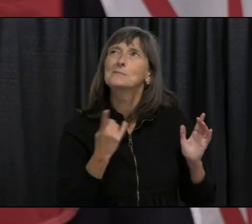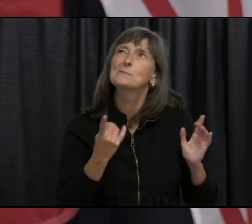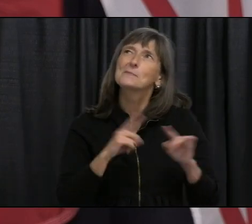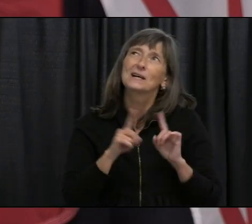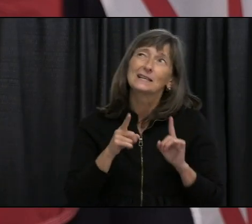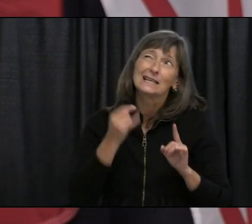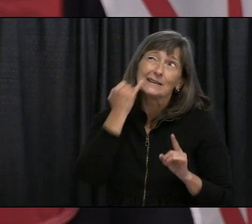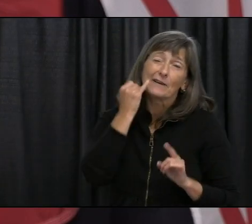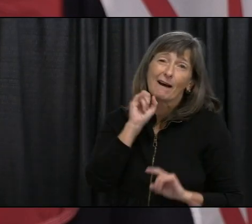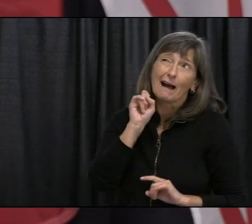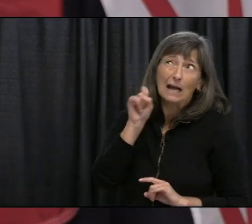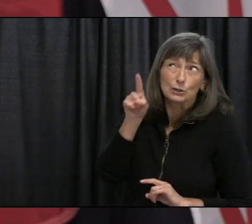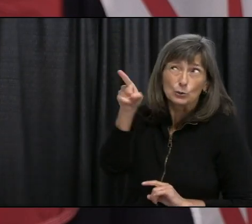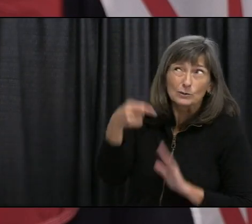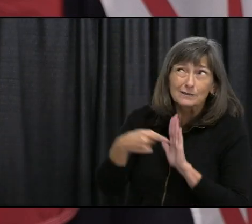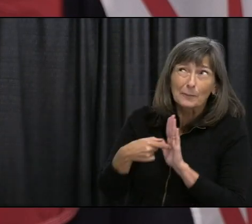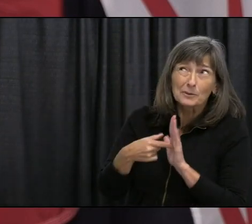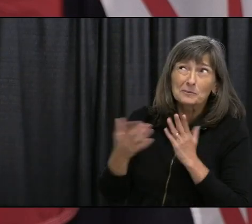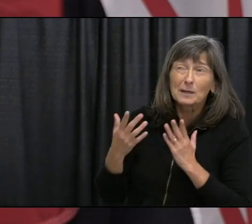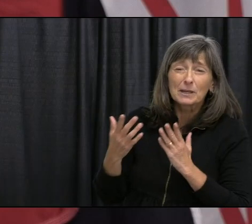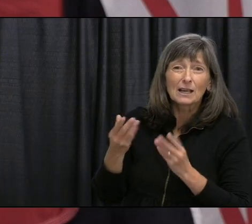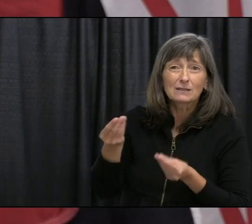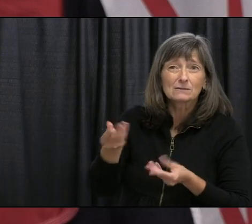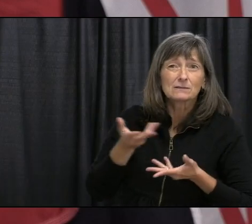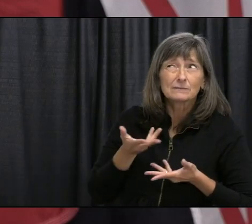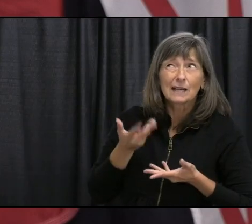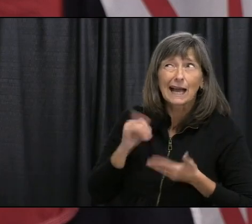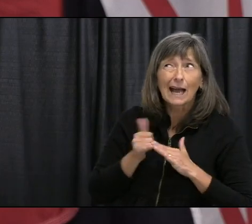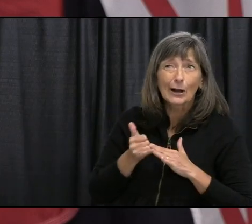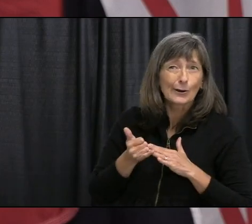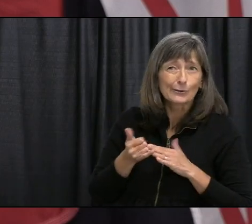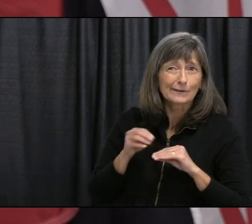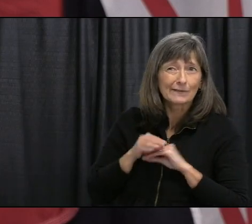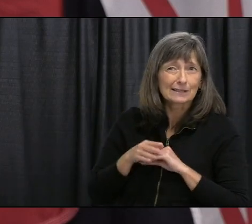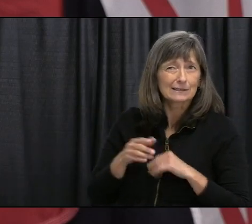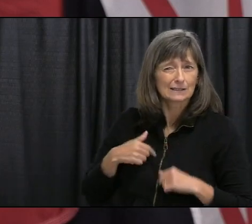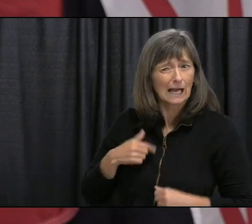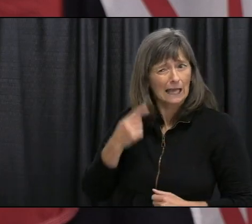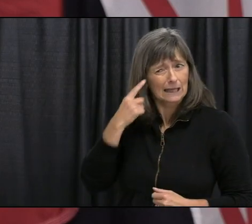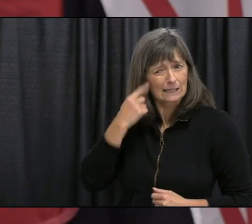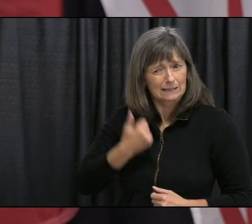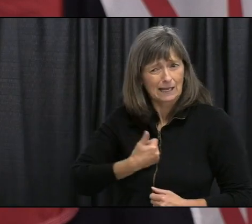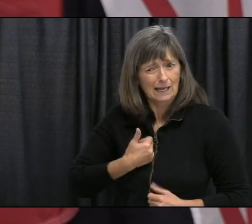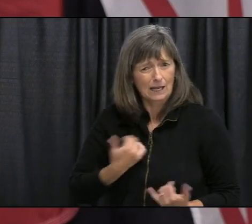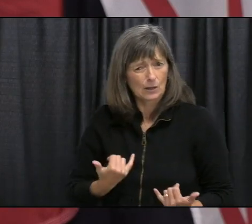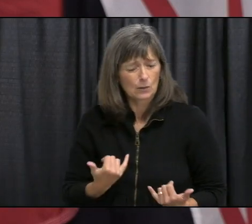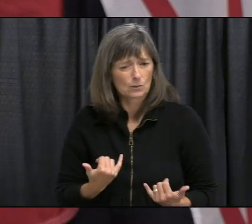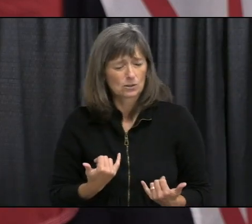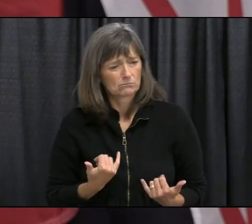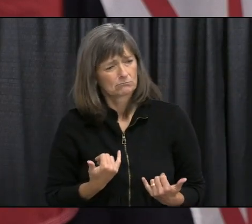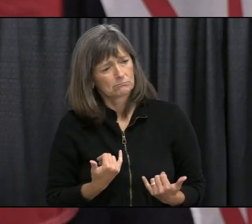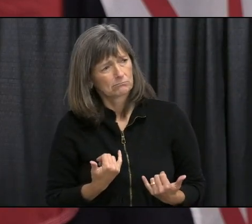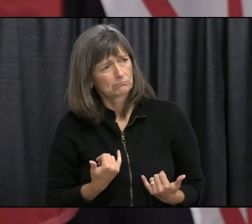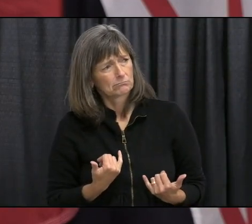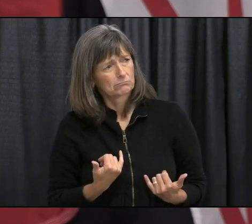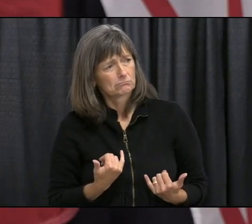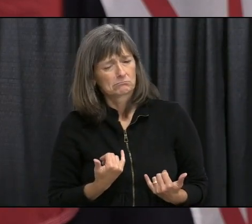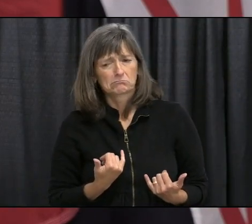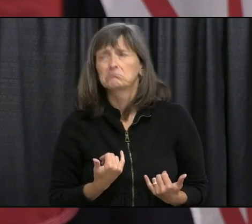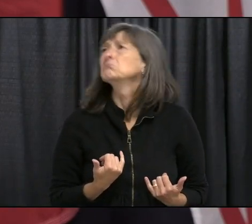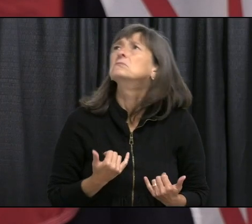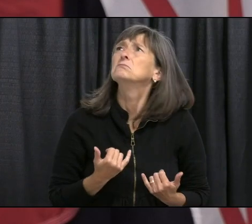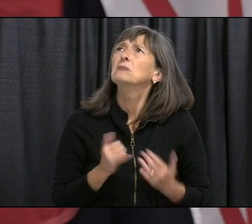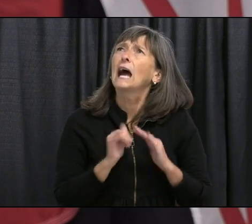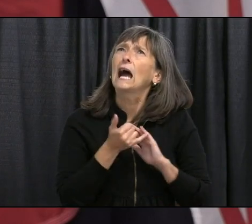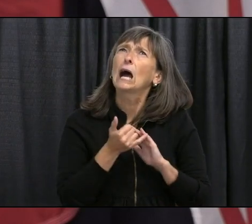do you have a specific example of where that has happened? Because my understanding now is that I can't